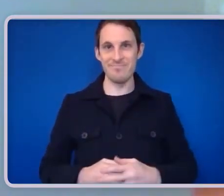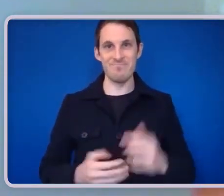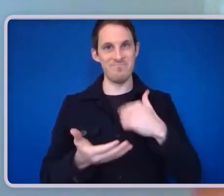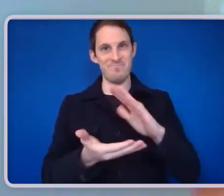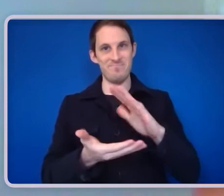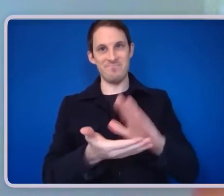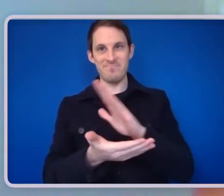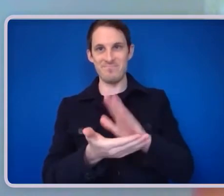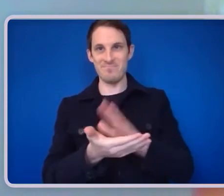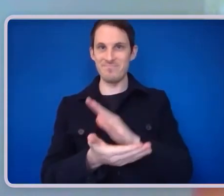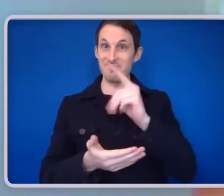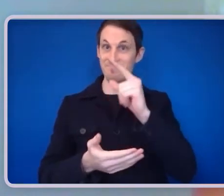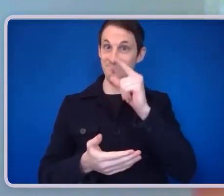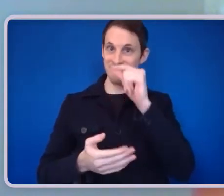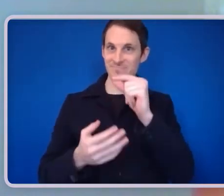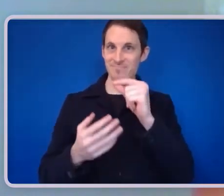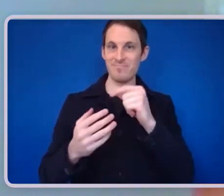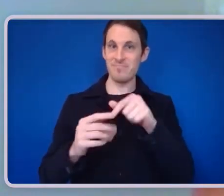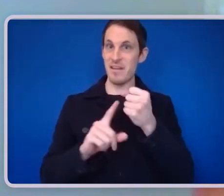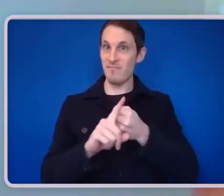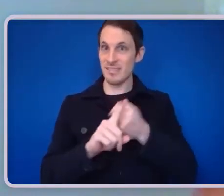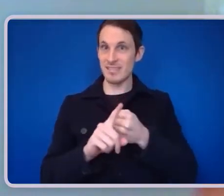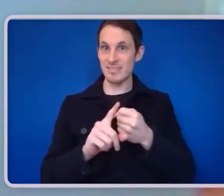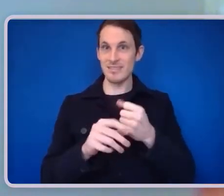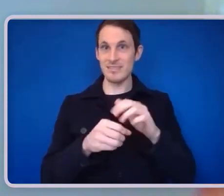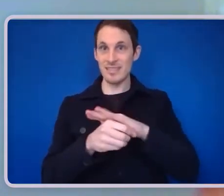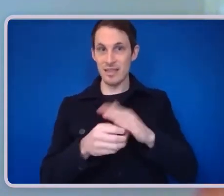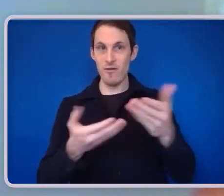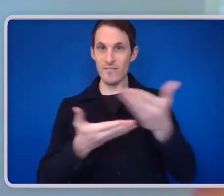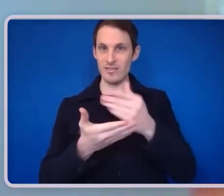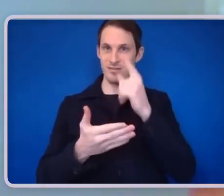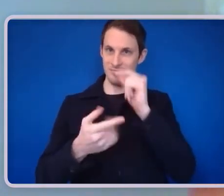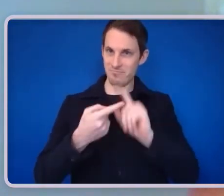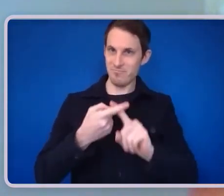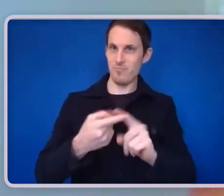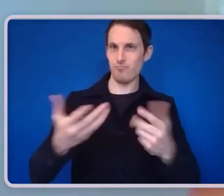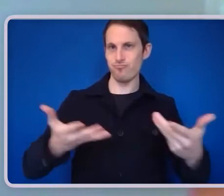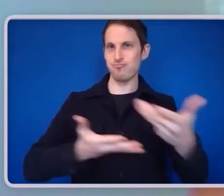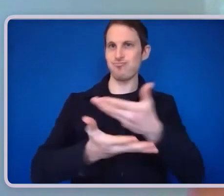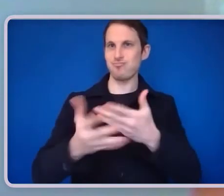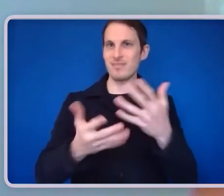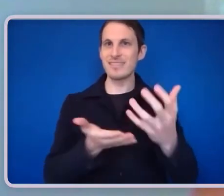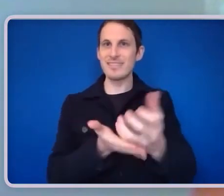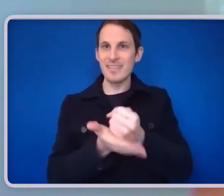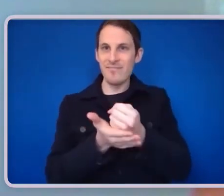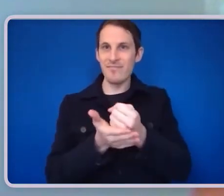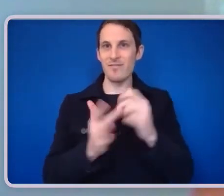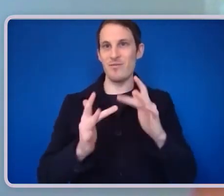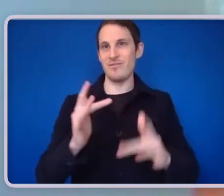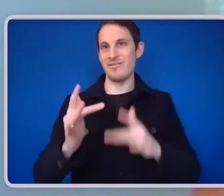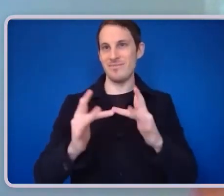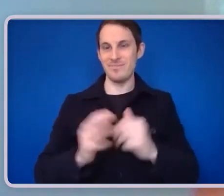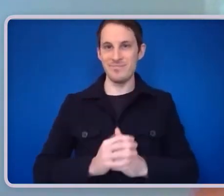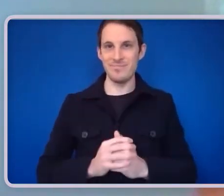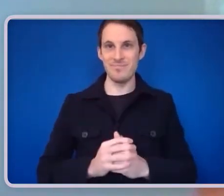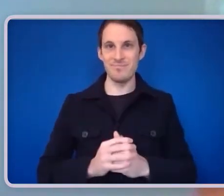the advocacy sector conversation to you safely and online. Like many of you, we are seeing some unexpected